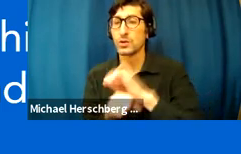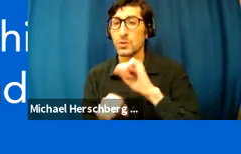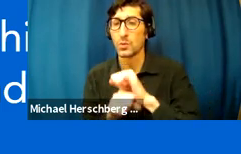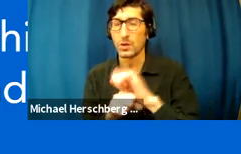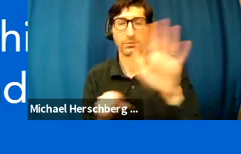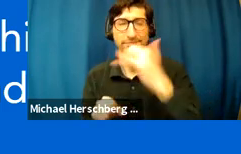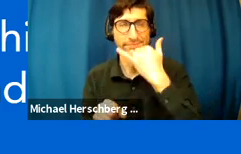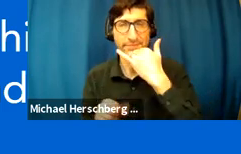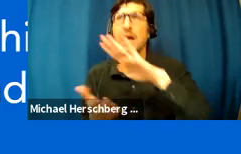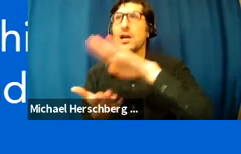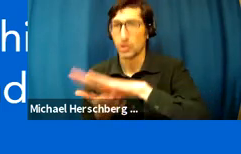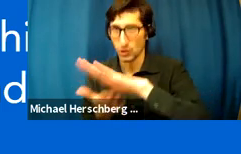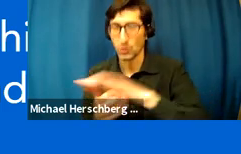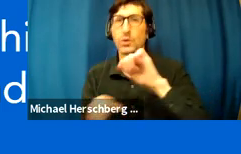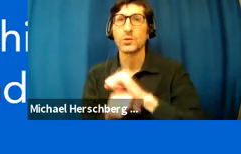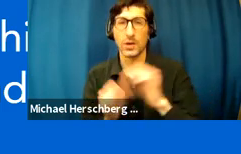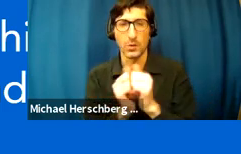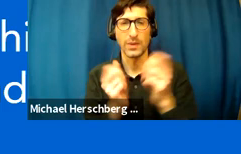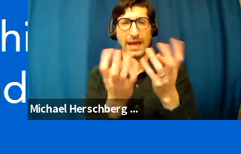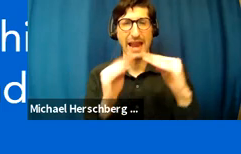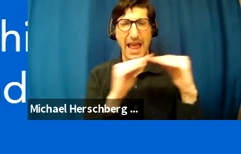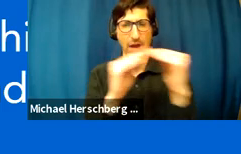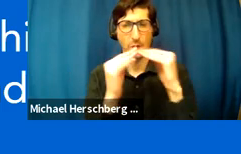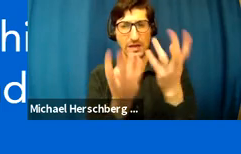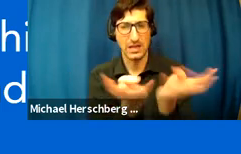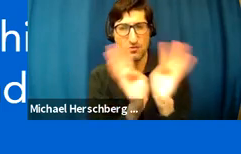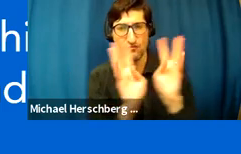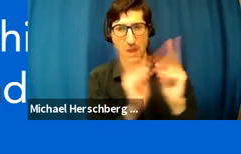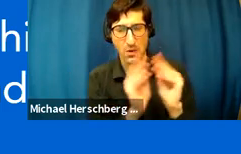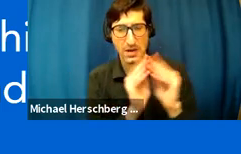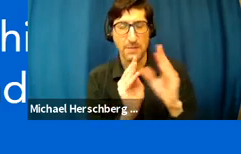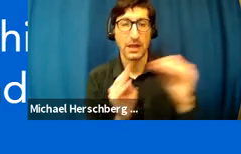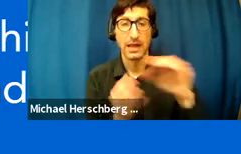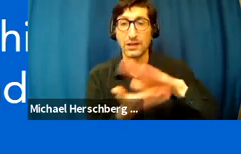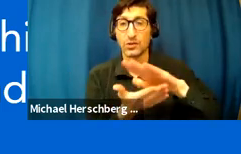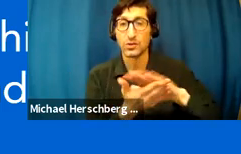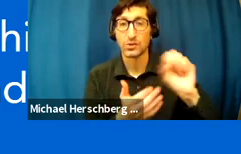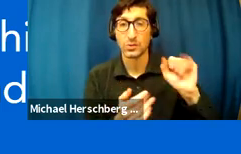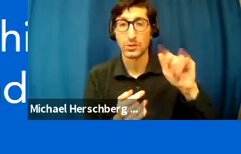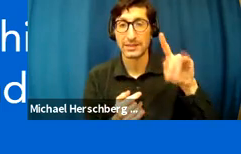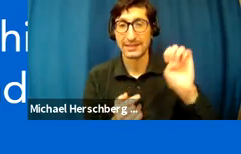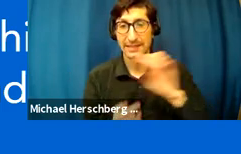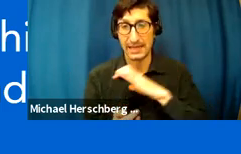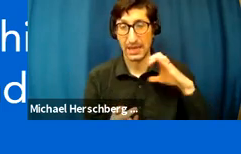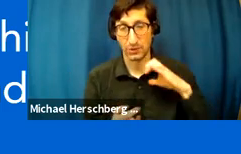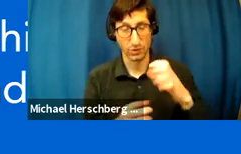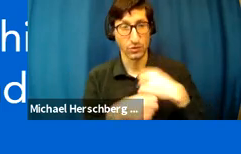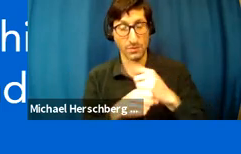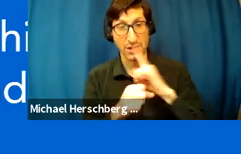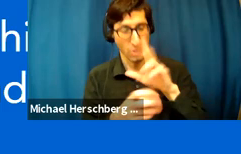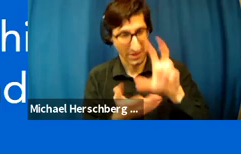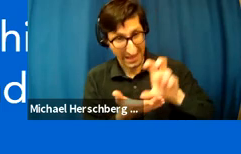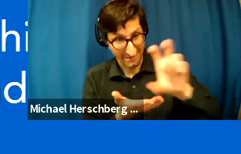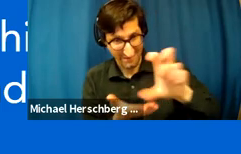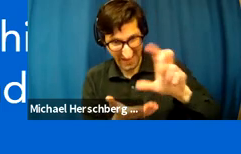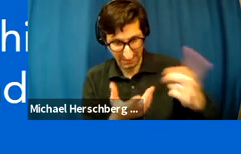schools have worked closely with their equity roundtables and school site councils to integrate these investments into their